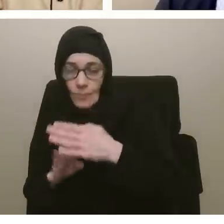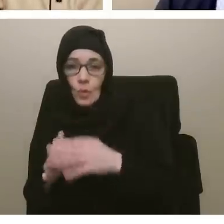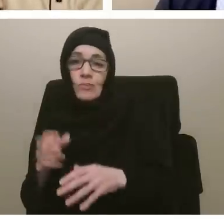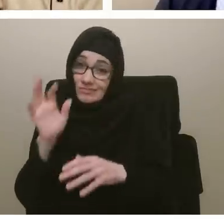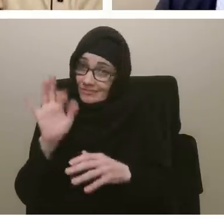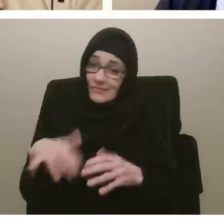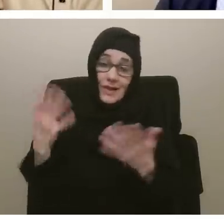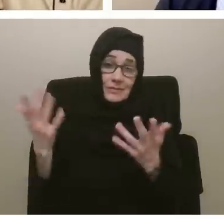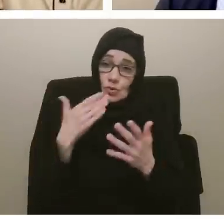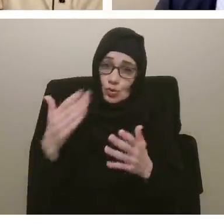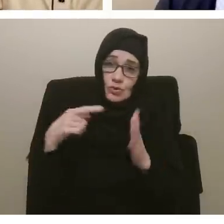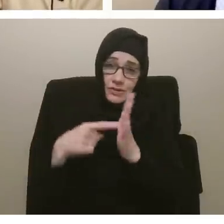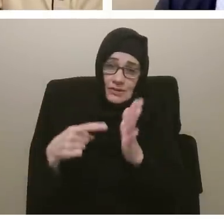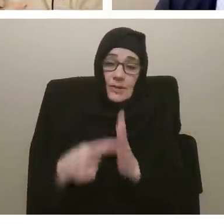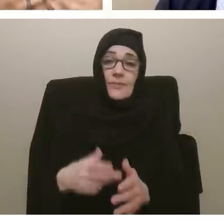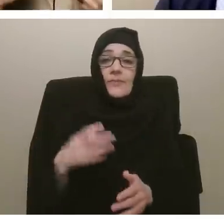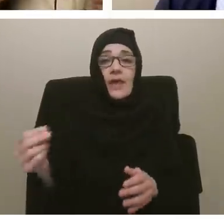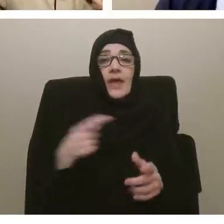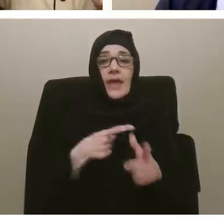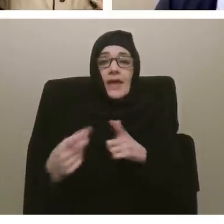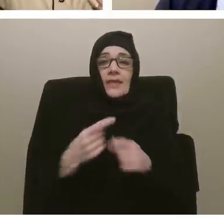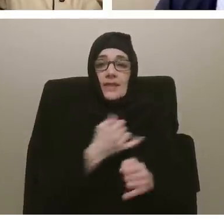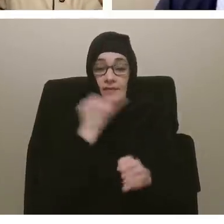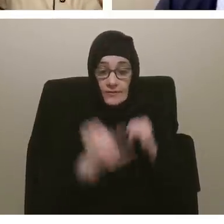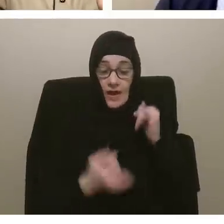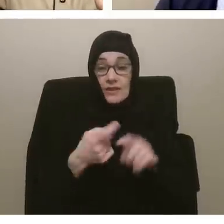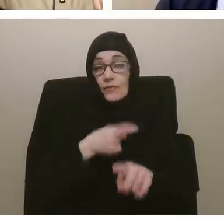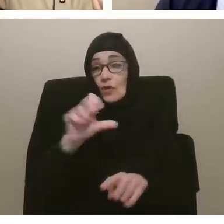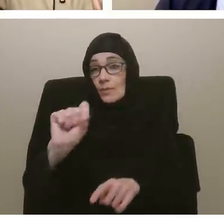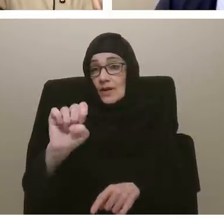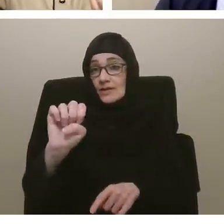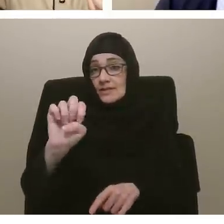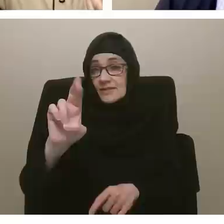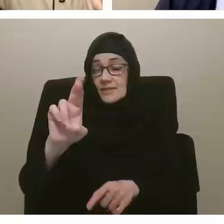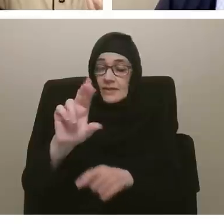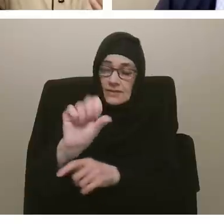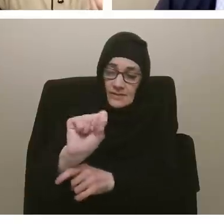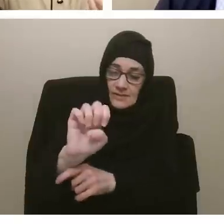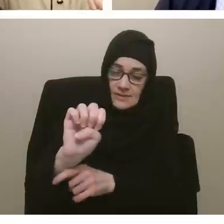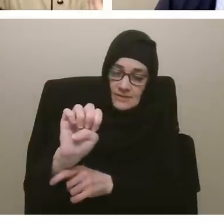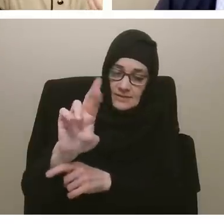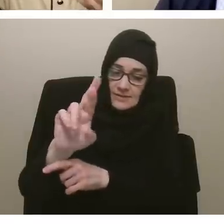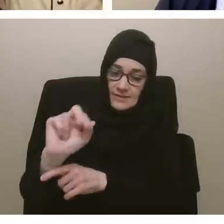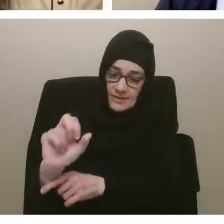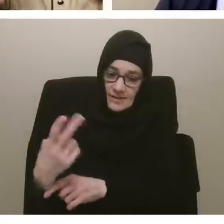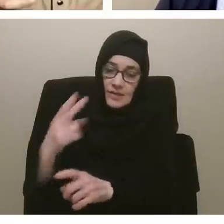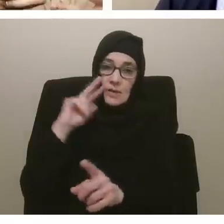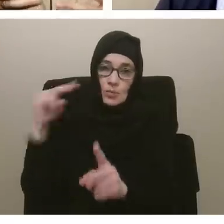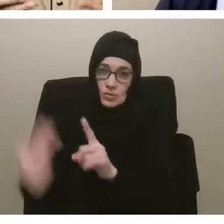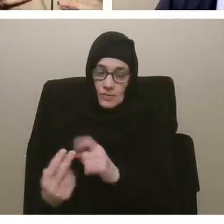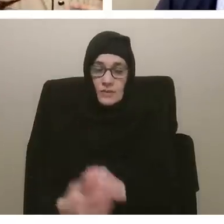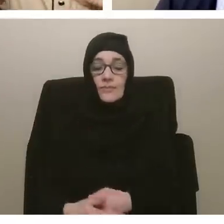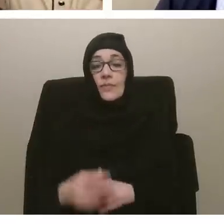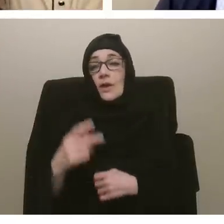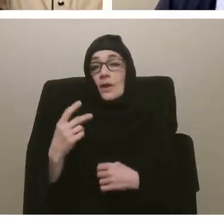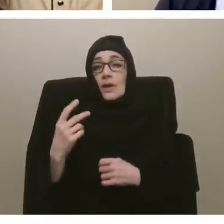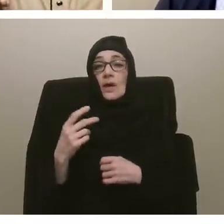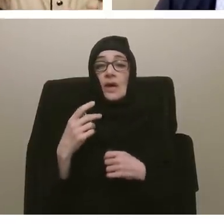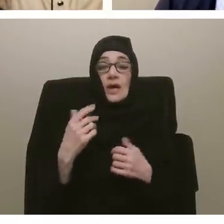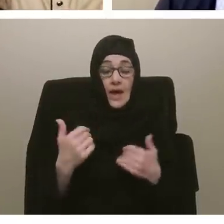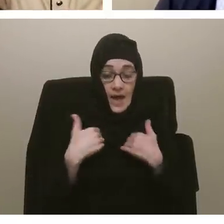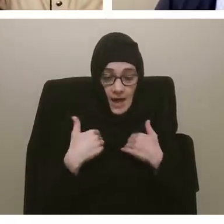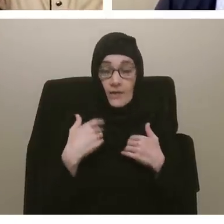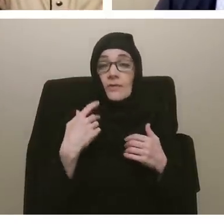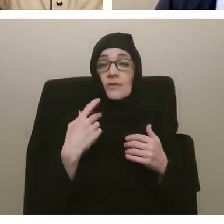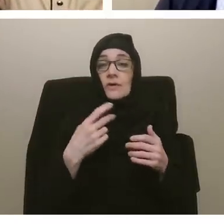finally, like from a seerah perspective, the two most highlighted personalities, right? To a point that there are surahs that are